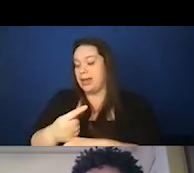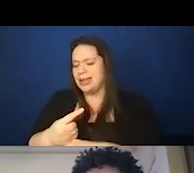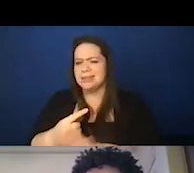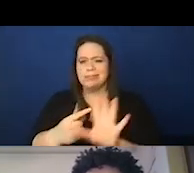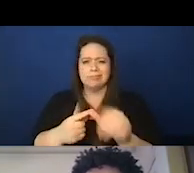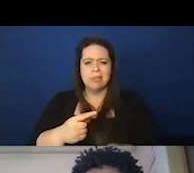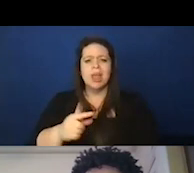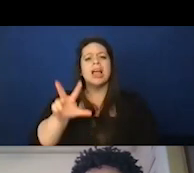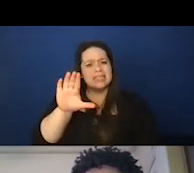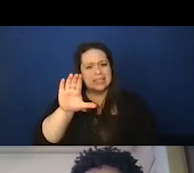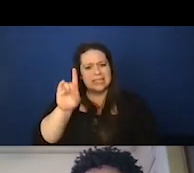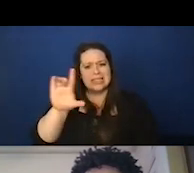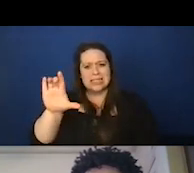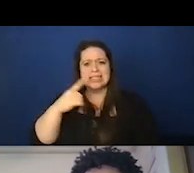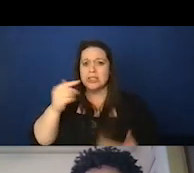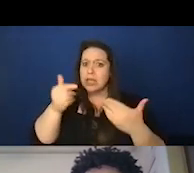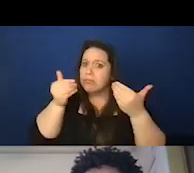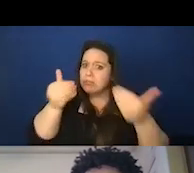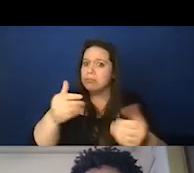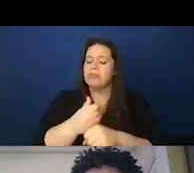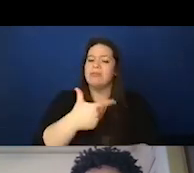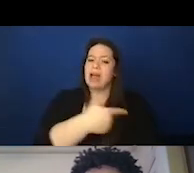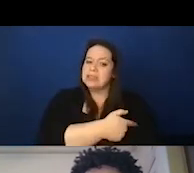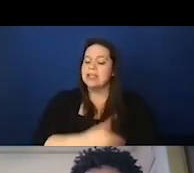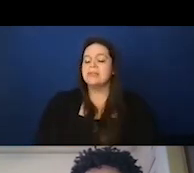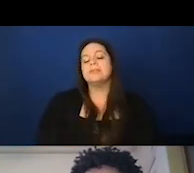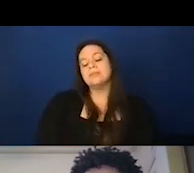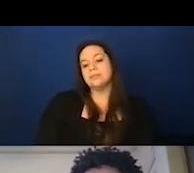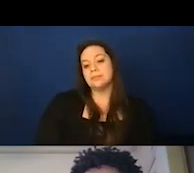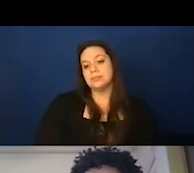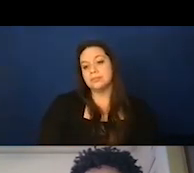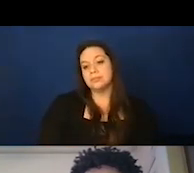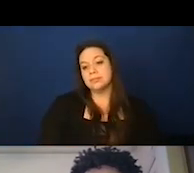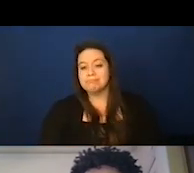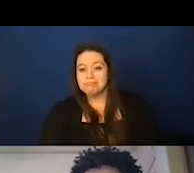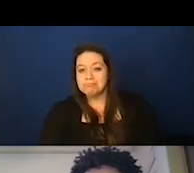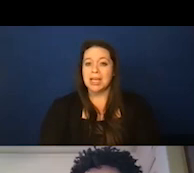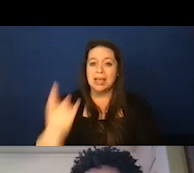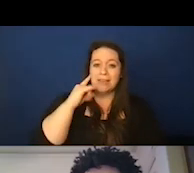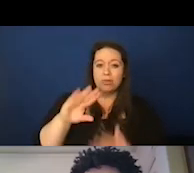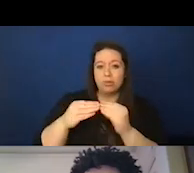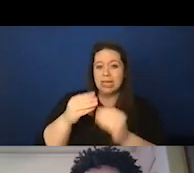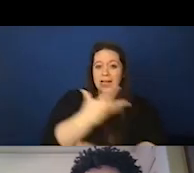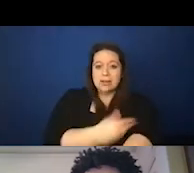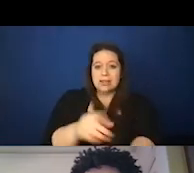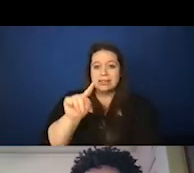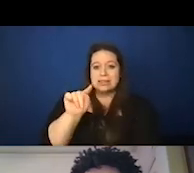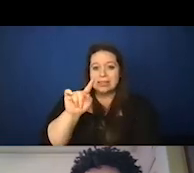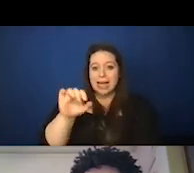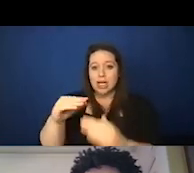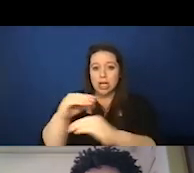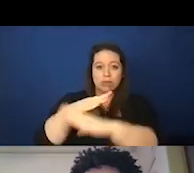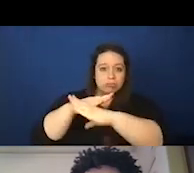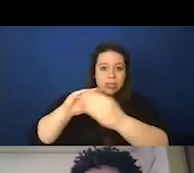CDC's, you still need to get the vaccine. In terms of knowing whether the titer is going to be different, the efficacy is going to be different, we don't